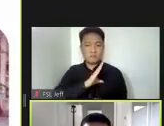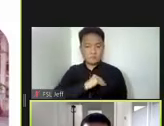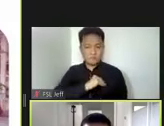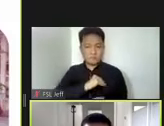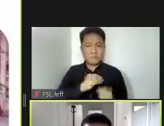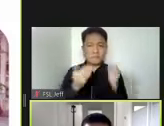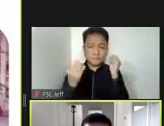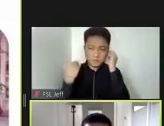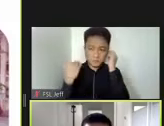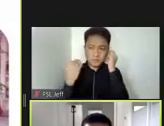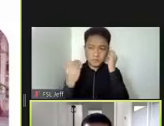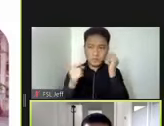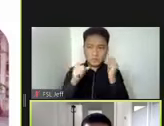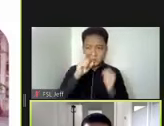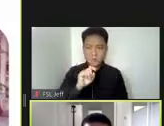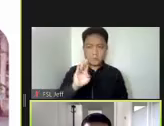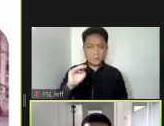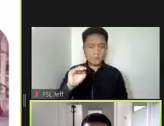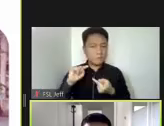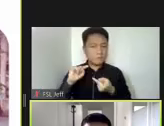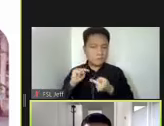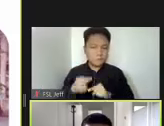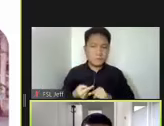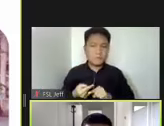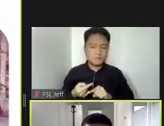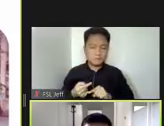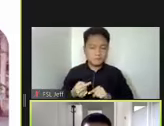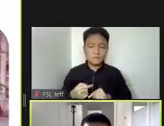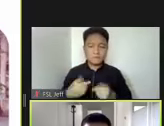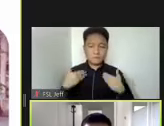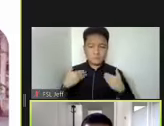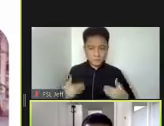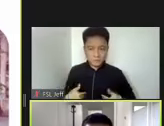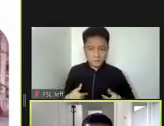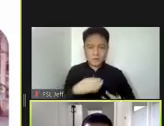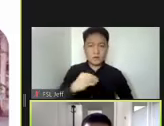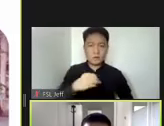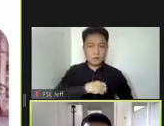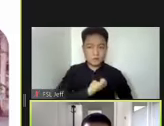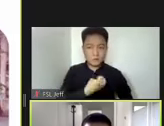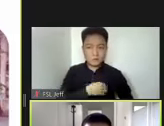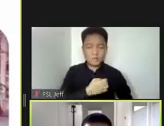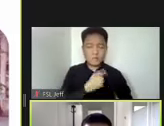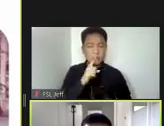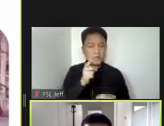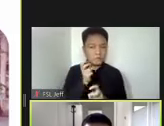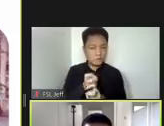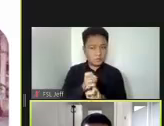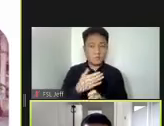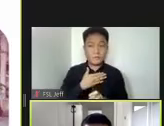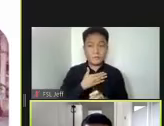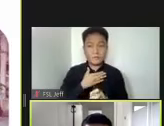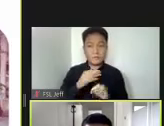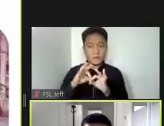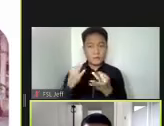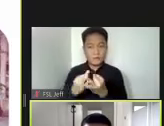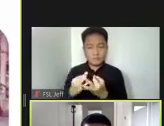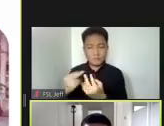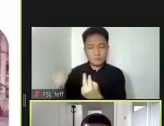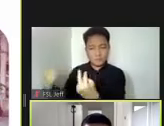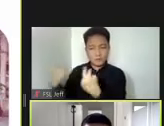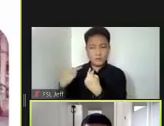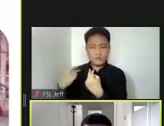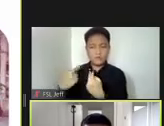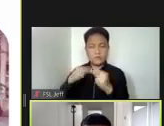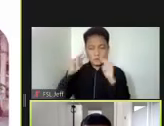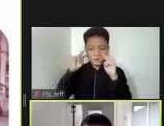was hard for my family, financially very in debt. And two things might happen if you're in lowest point of your